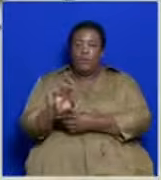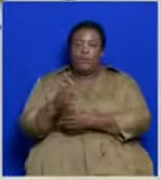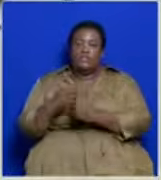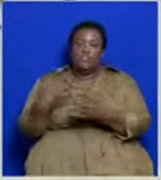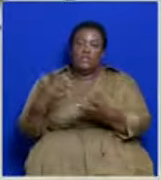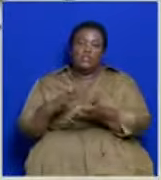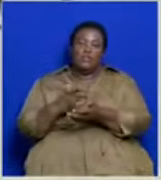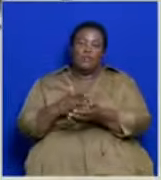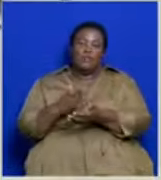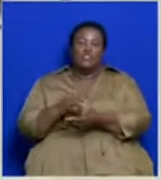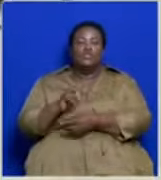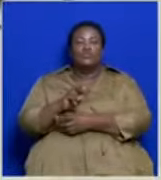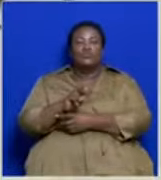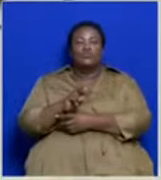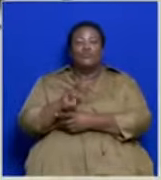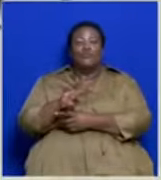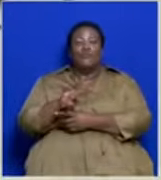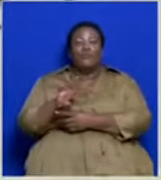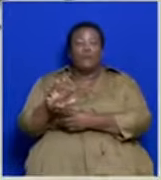249.